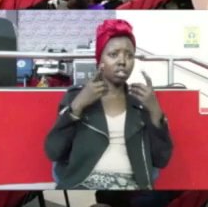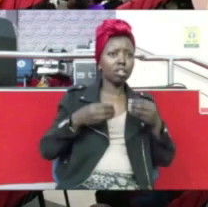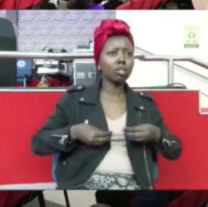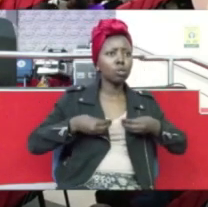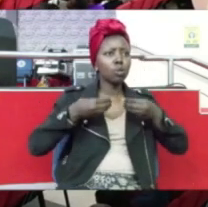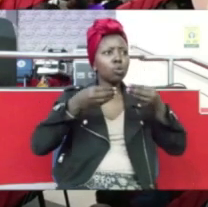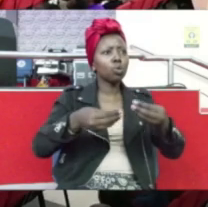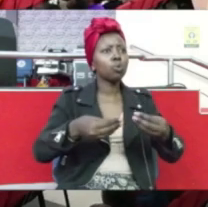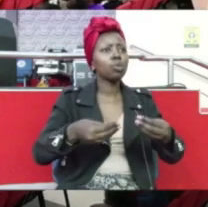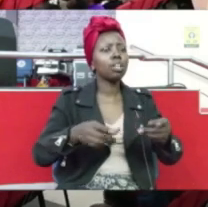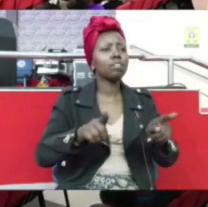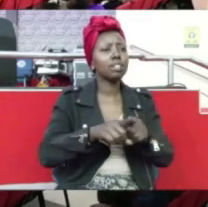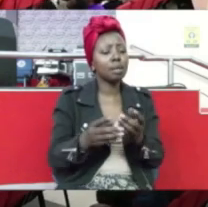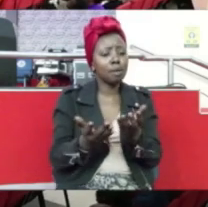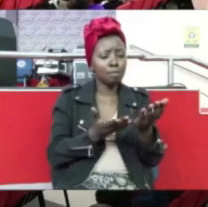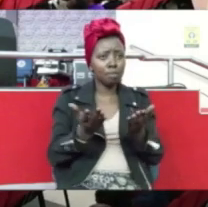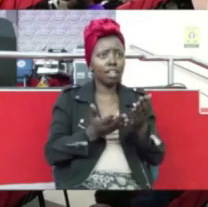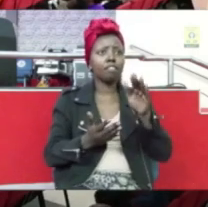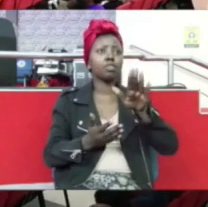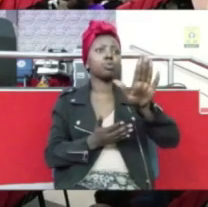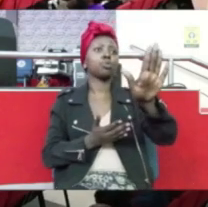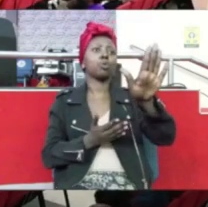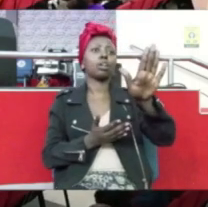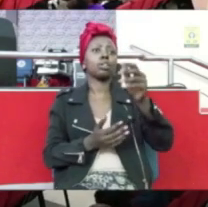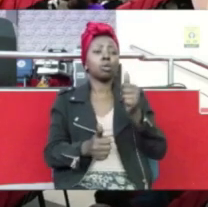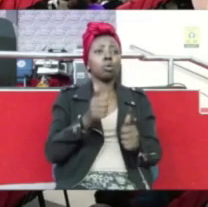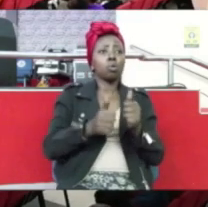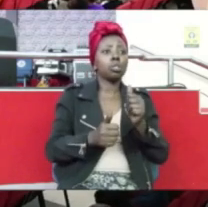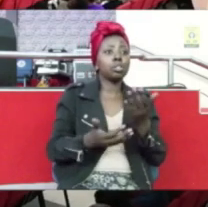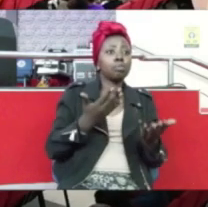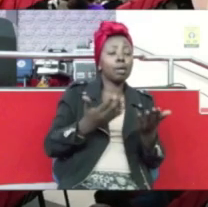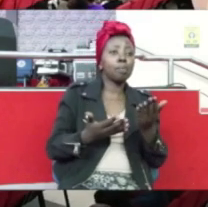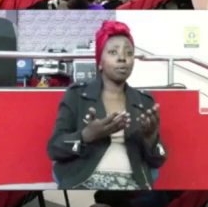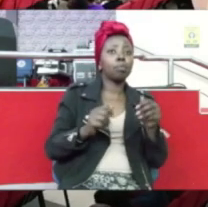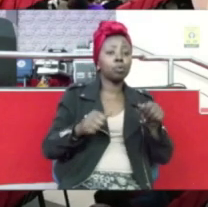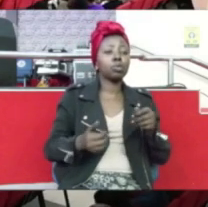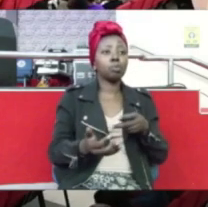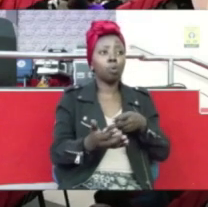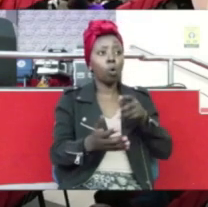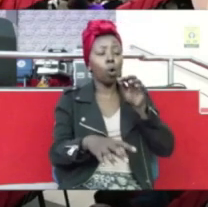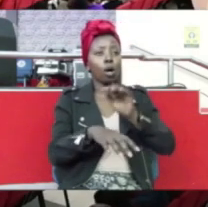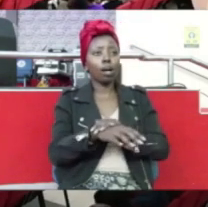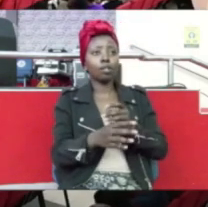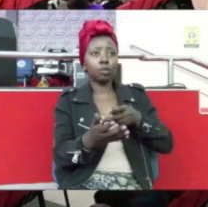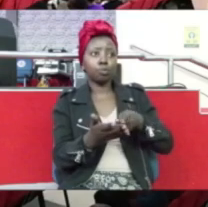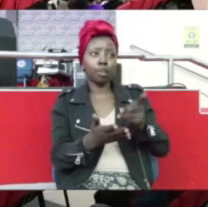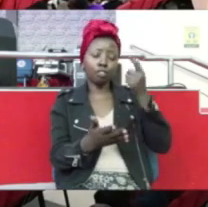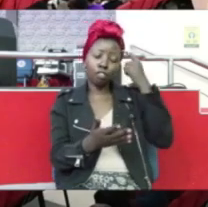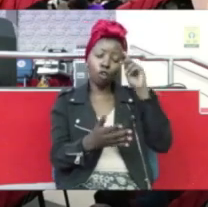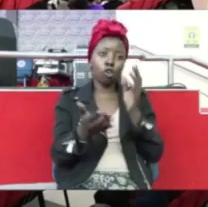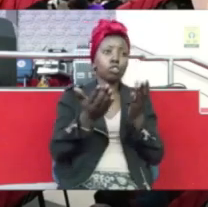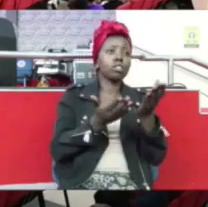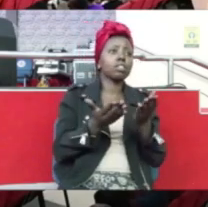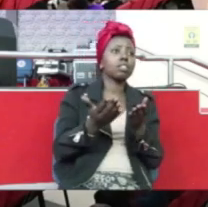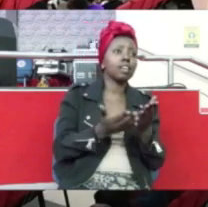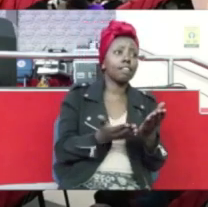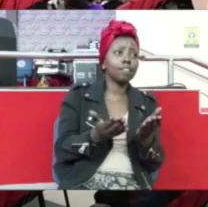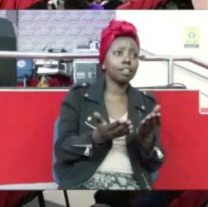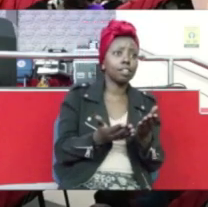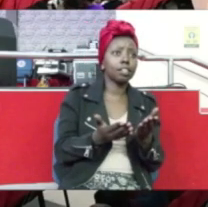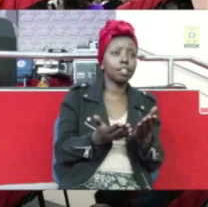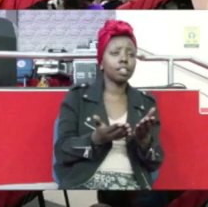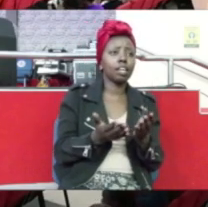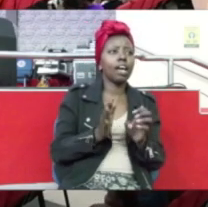your services which would have otherwise been paid for. Unatoa kazi zako